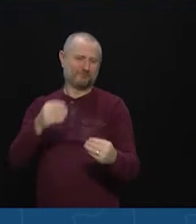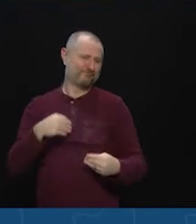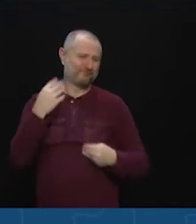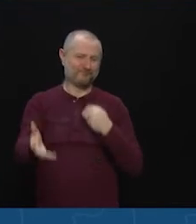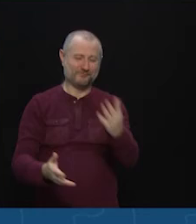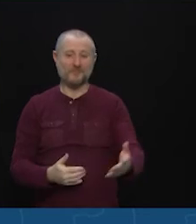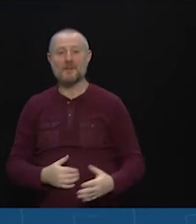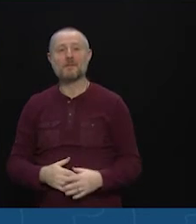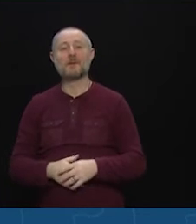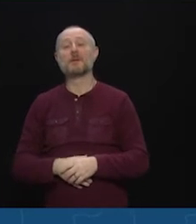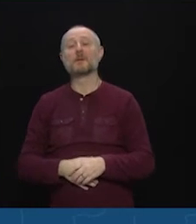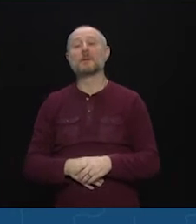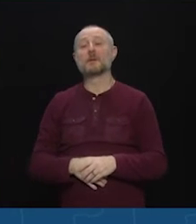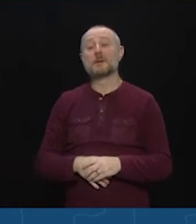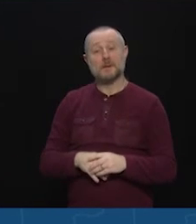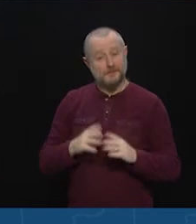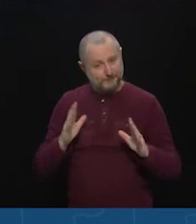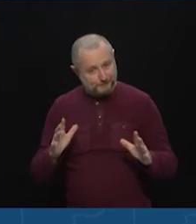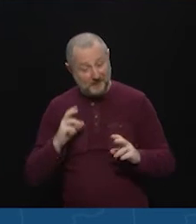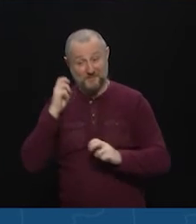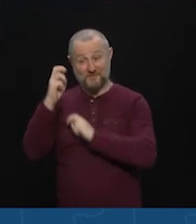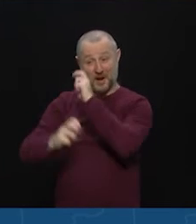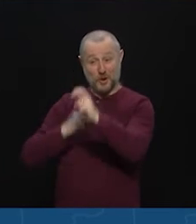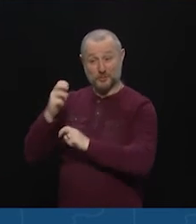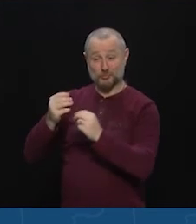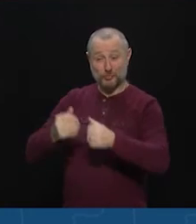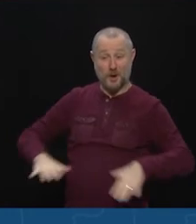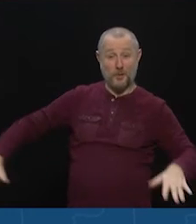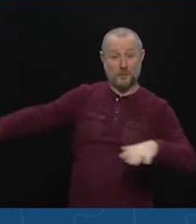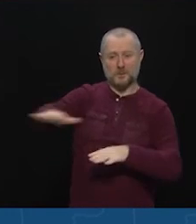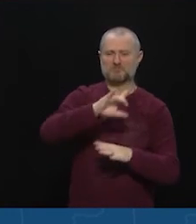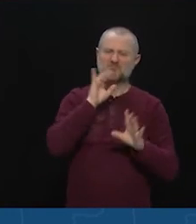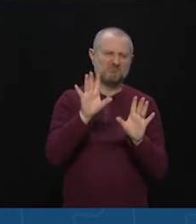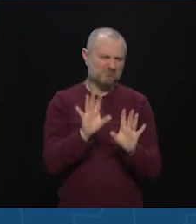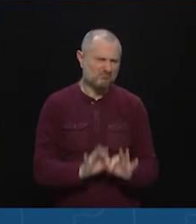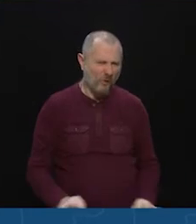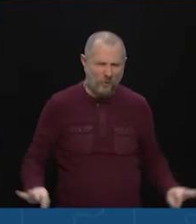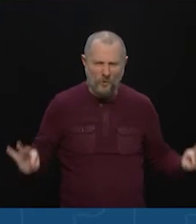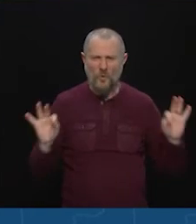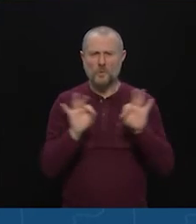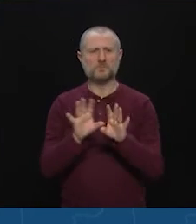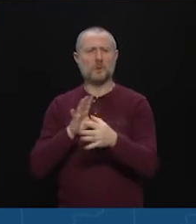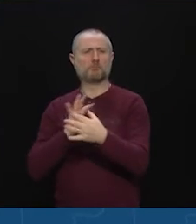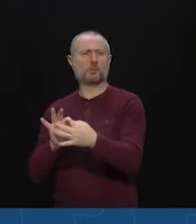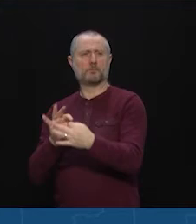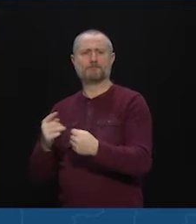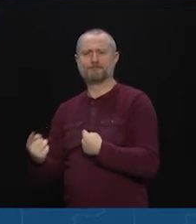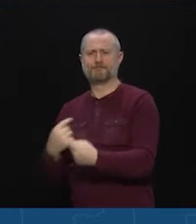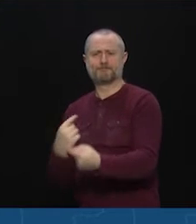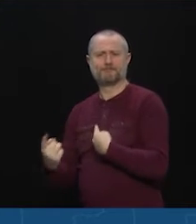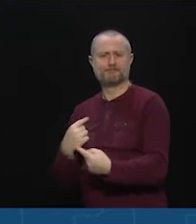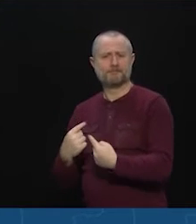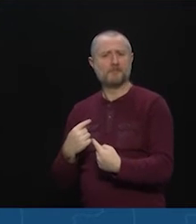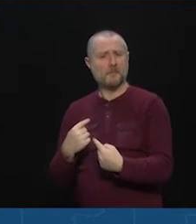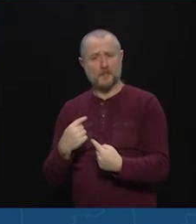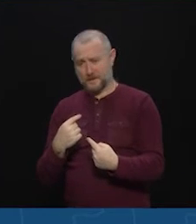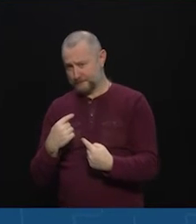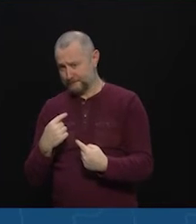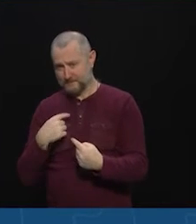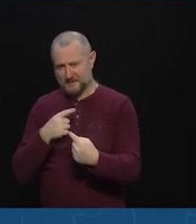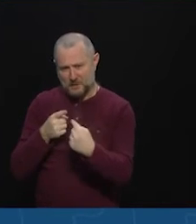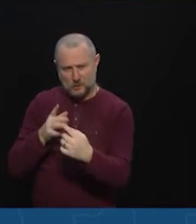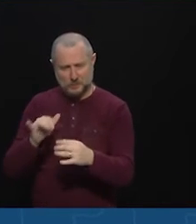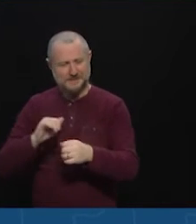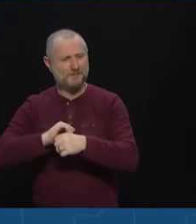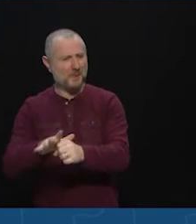as I mentioned, the fairgrounds have been such a vital, vital partner of ours in fighting this pandemic. And that is why we